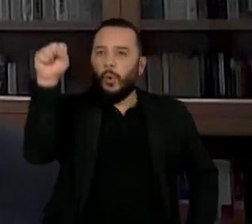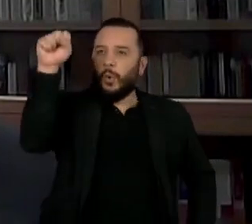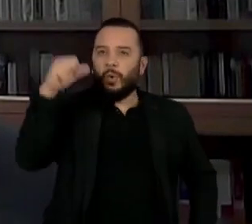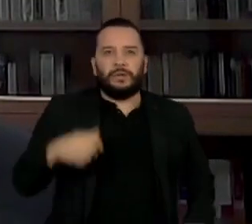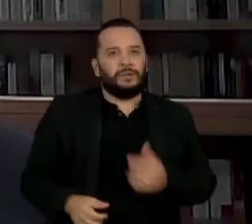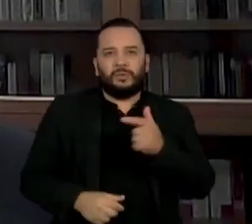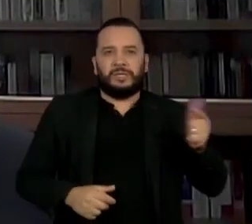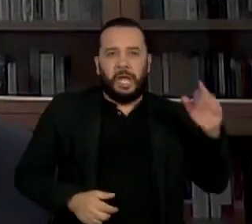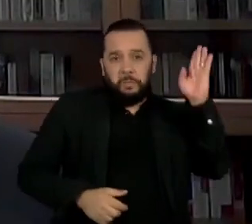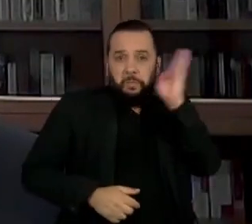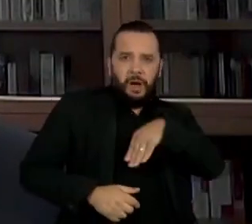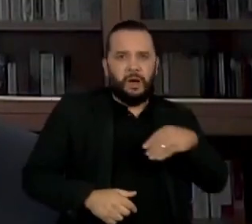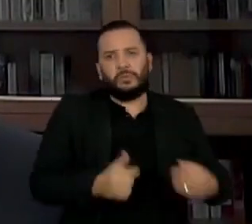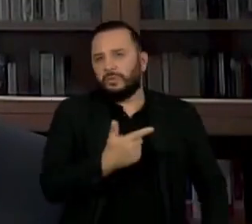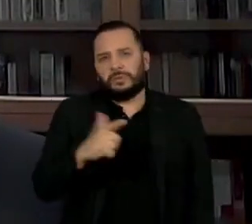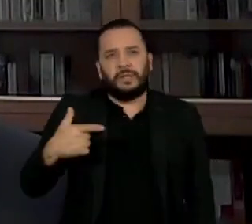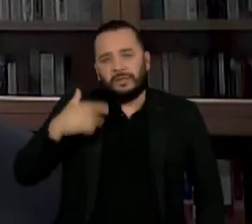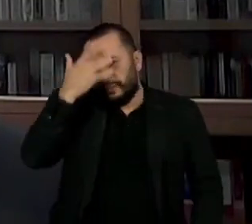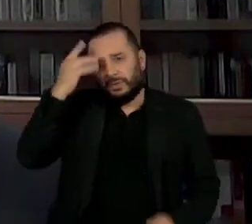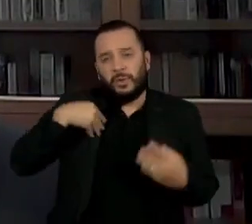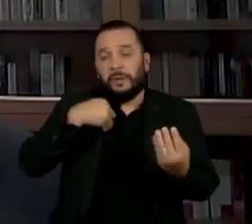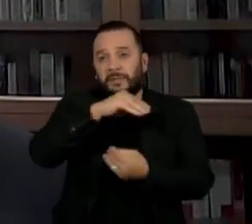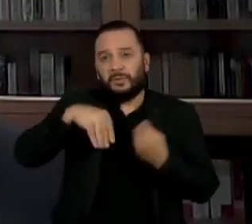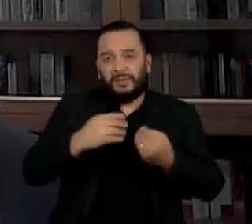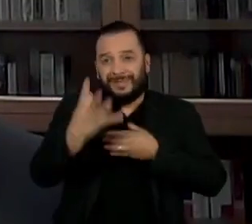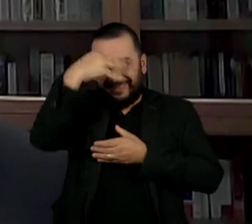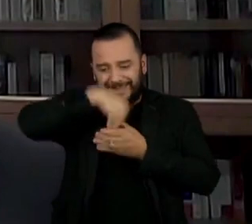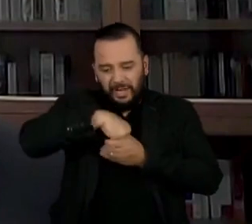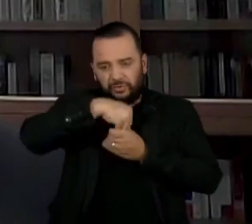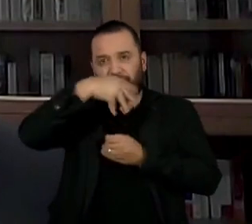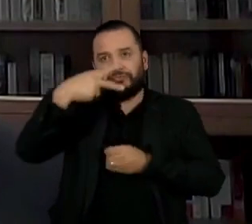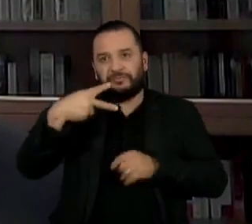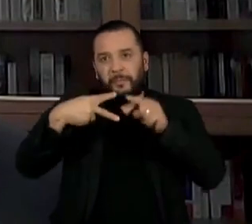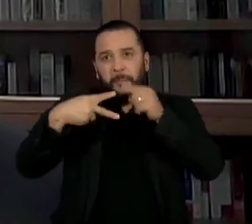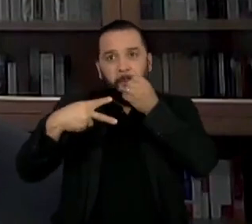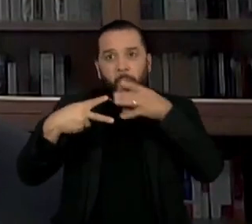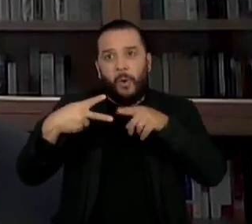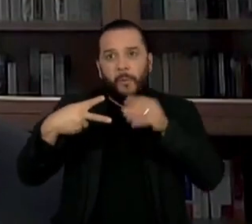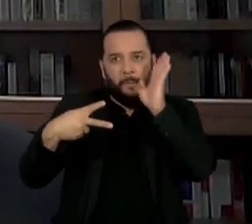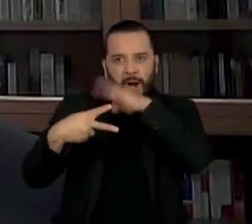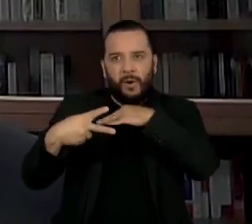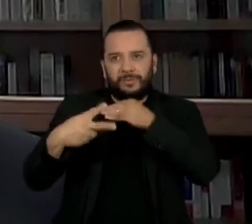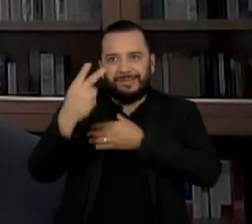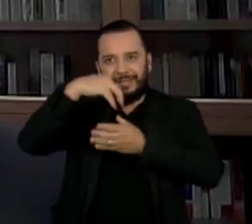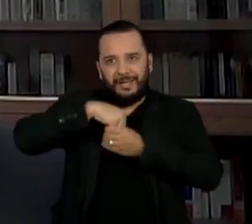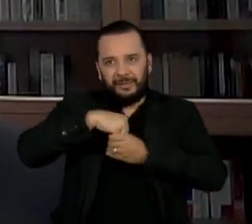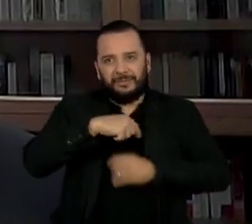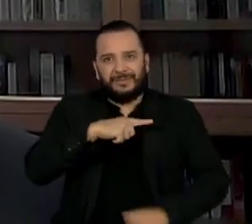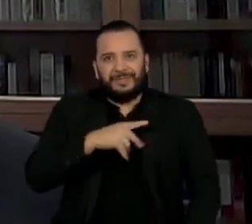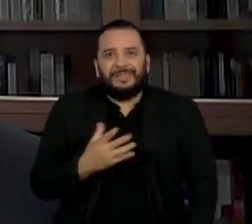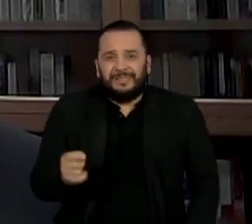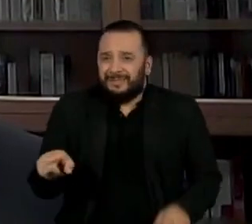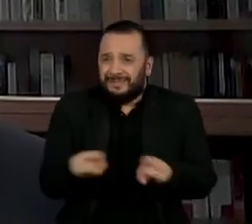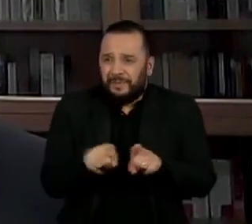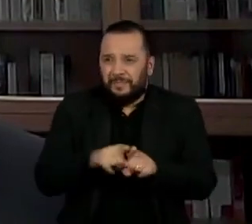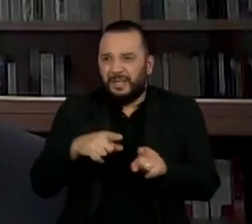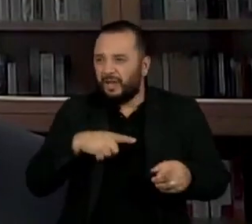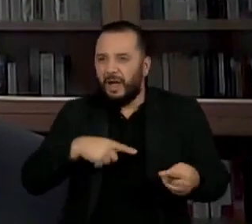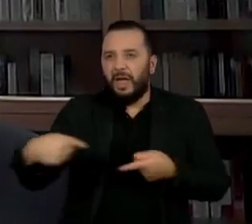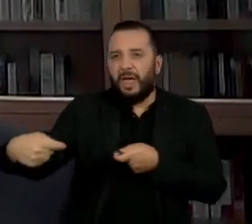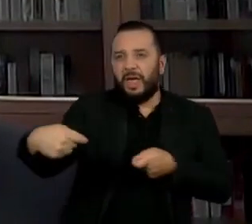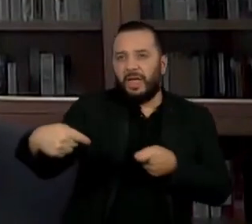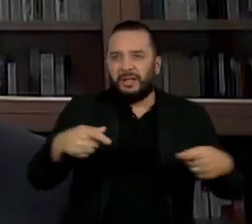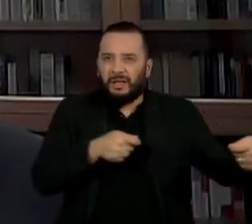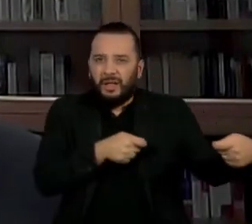where people are a mix of good and bad, and they're wrestling with important questions of what it means to be good or bad.